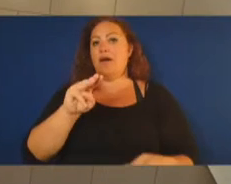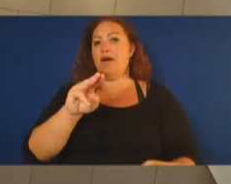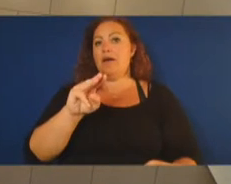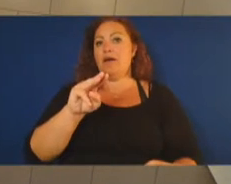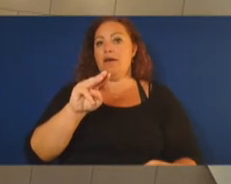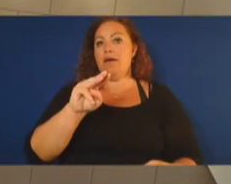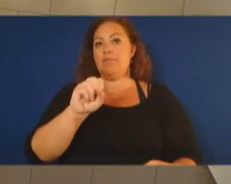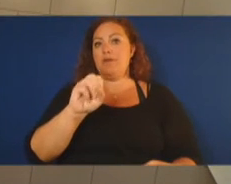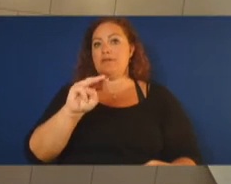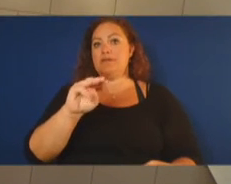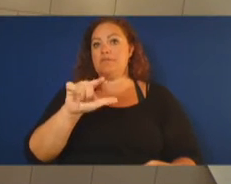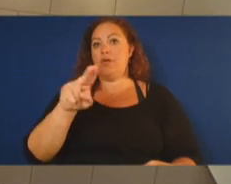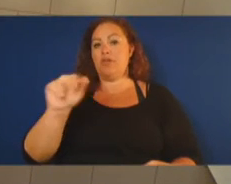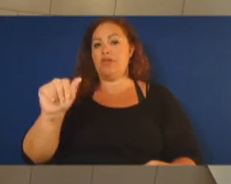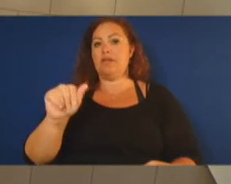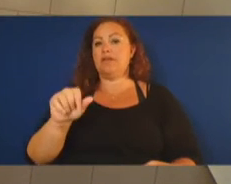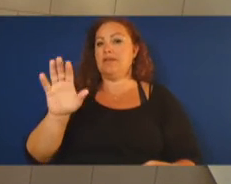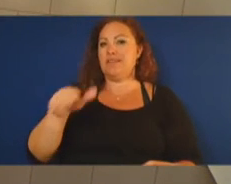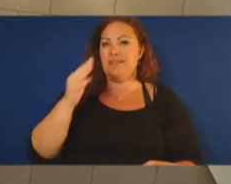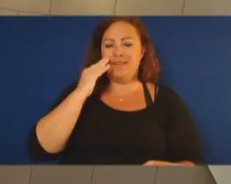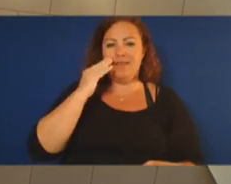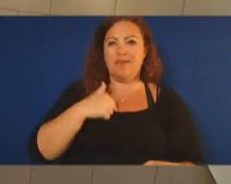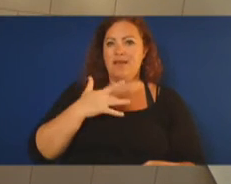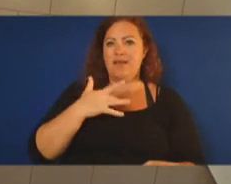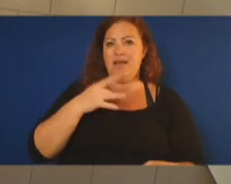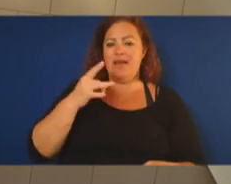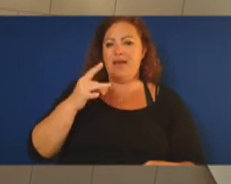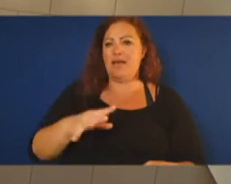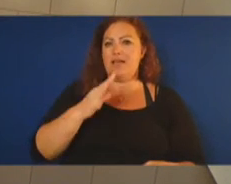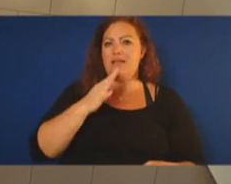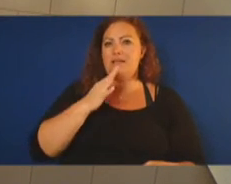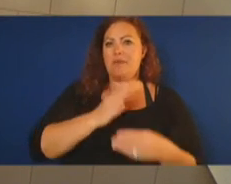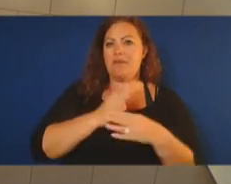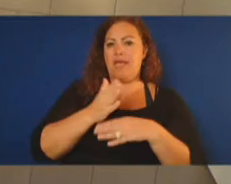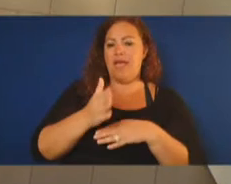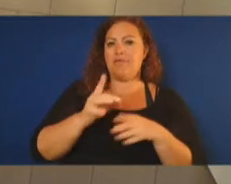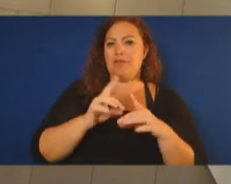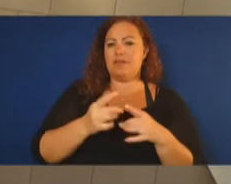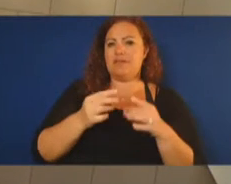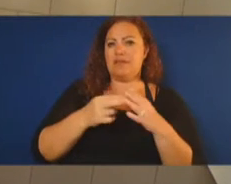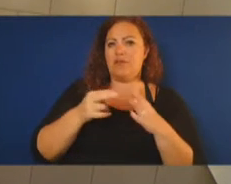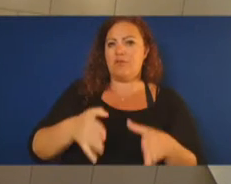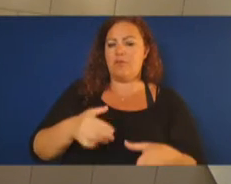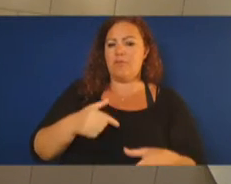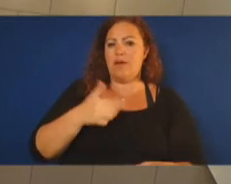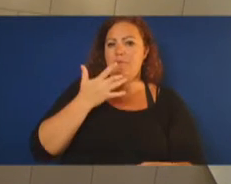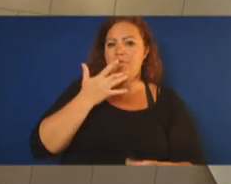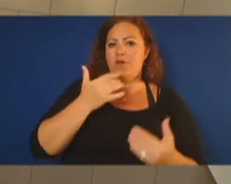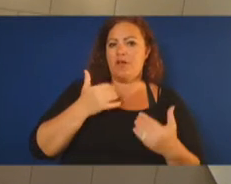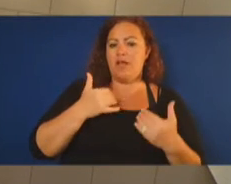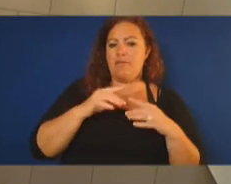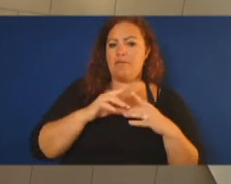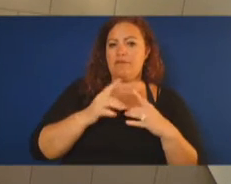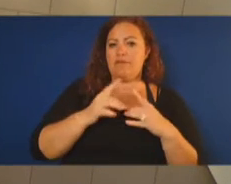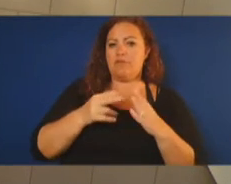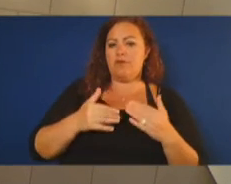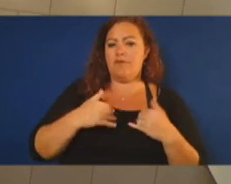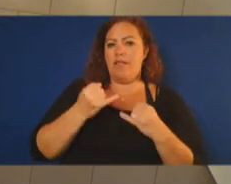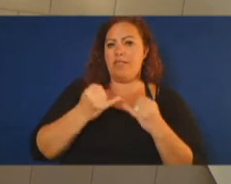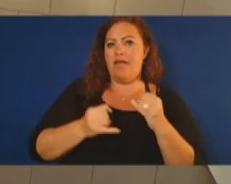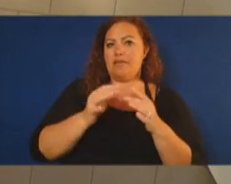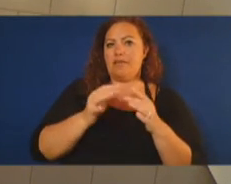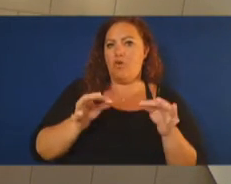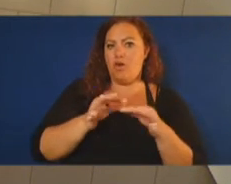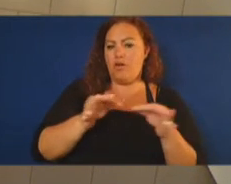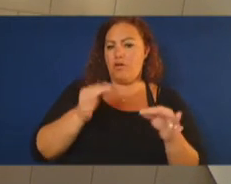I and I I don't even like to speak after the district rep I I'd like to let the district rep have that last word because she's the one who's